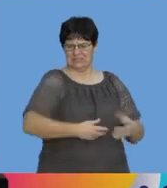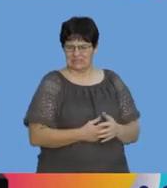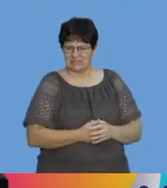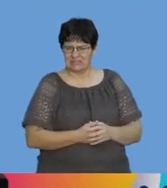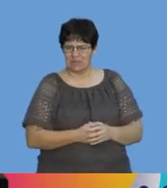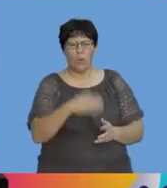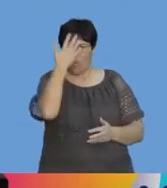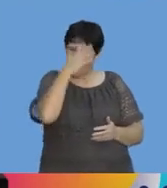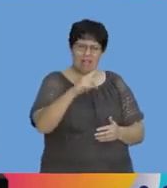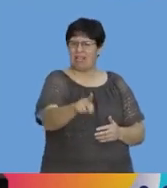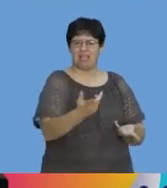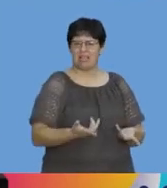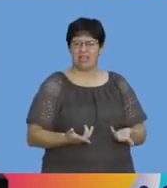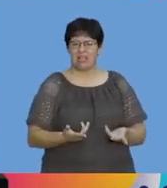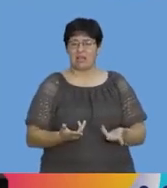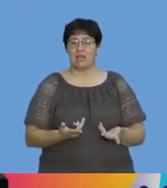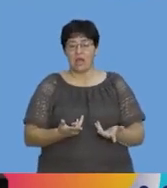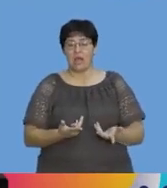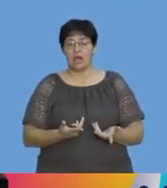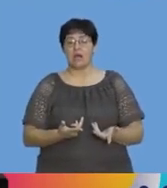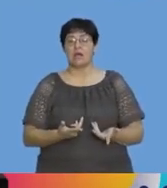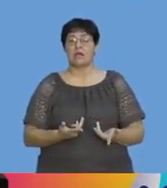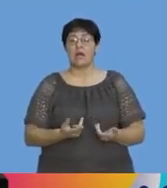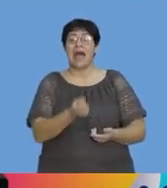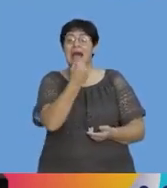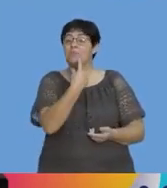here, right? You should know immediately,